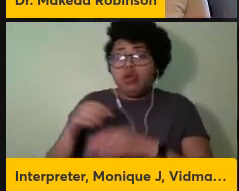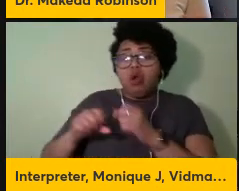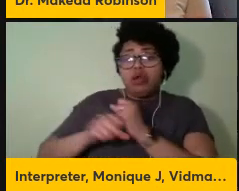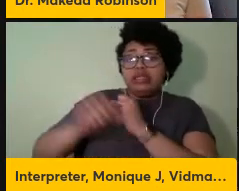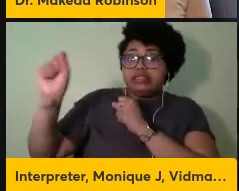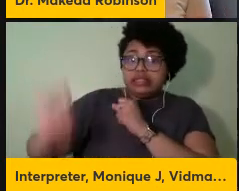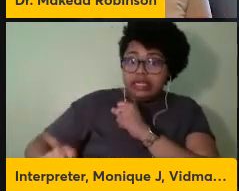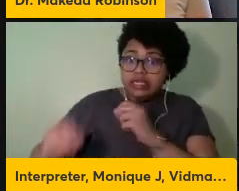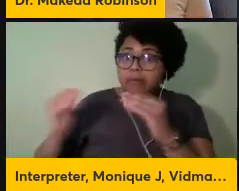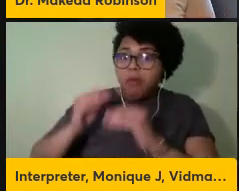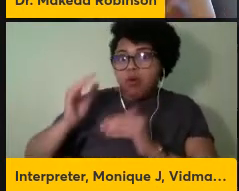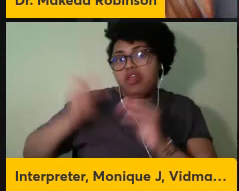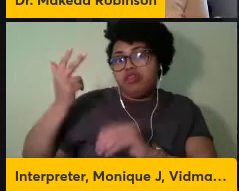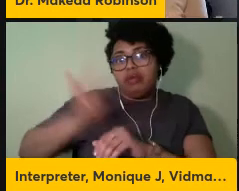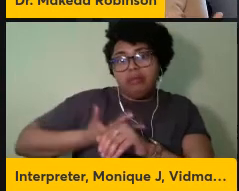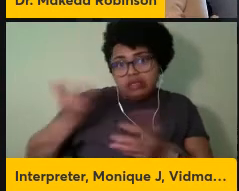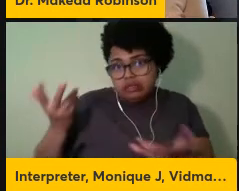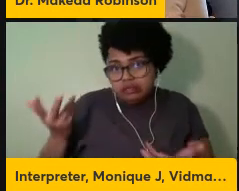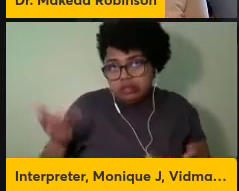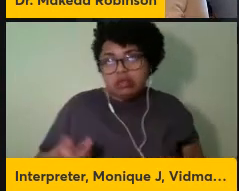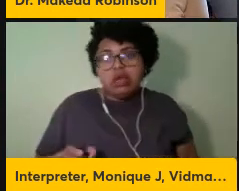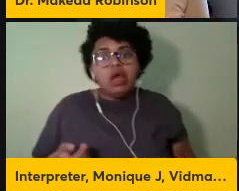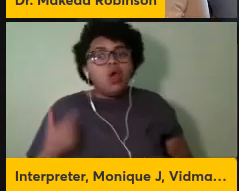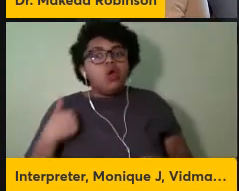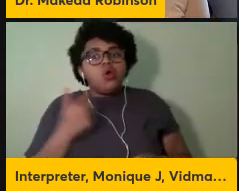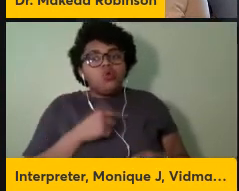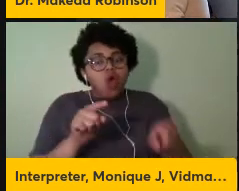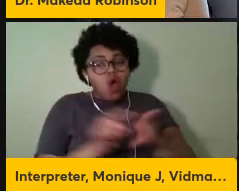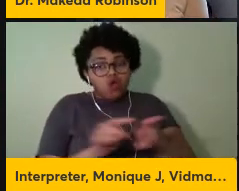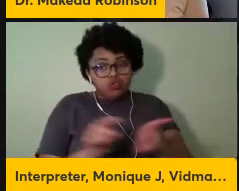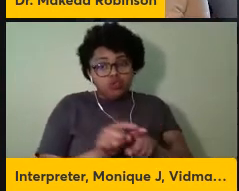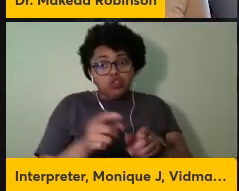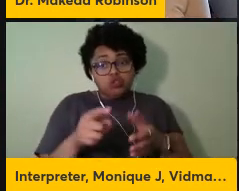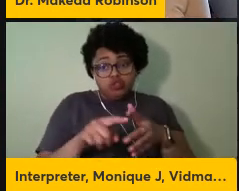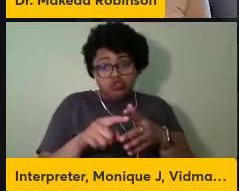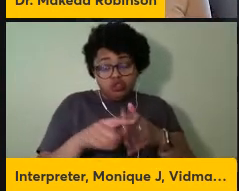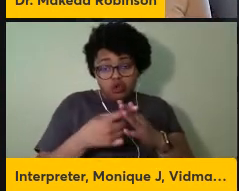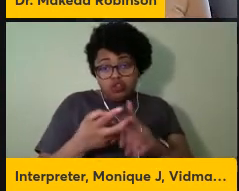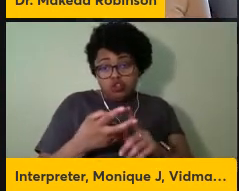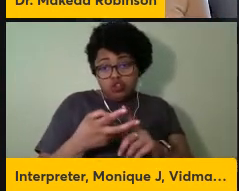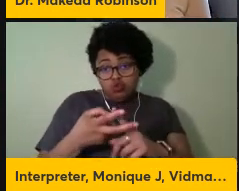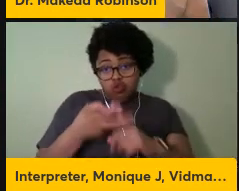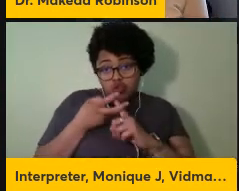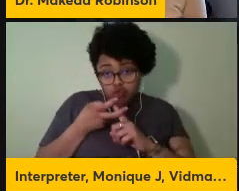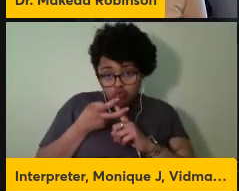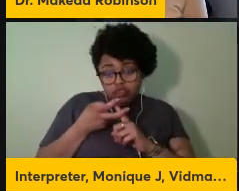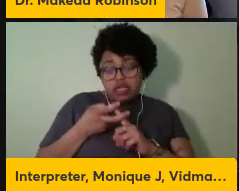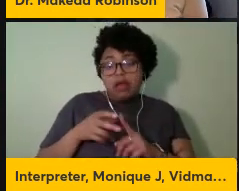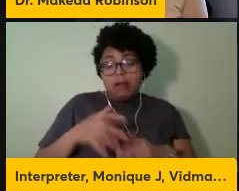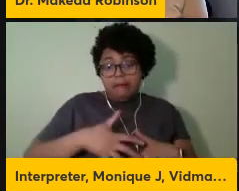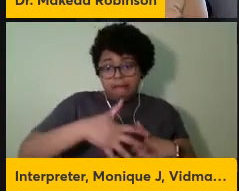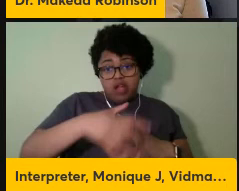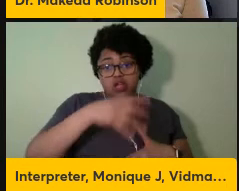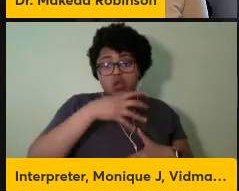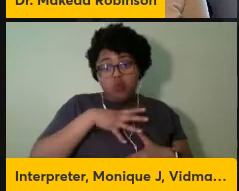months. And then we also have been starting to recruit pregnant women into our cohort, so we can begin to look at